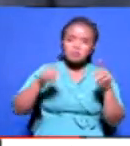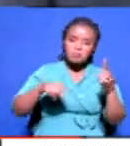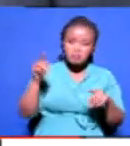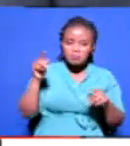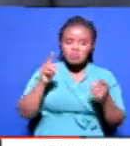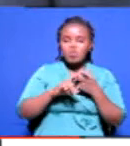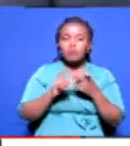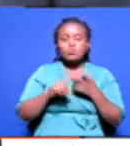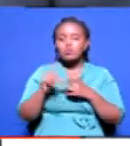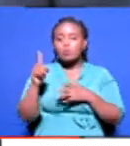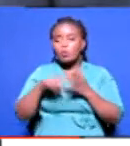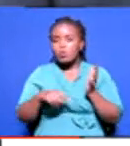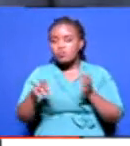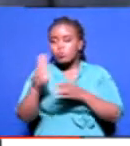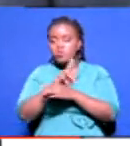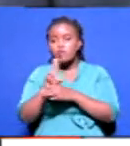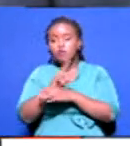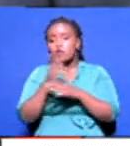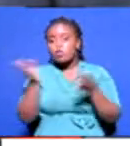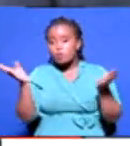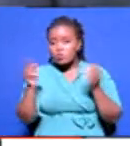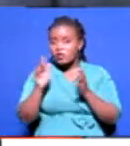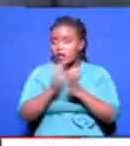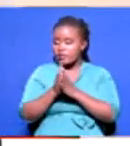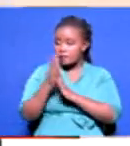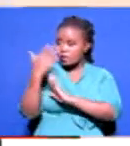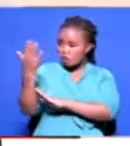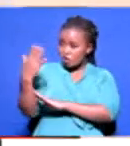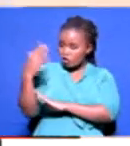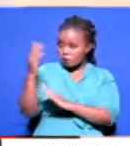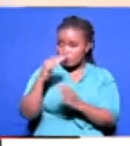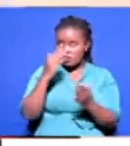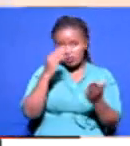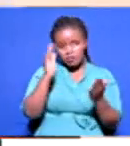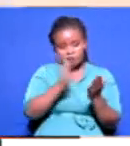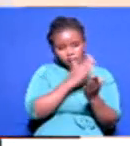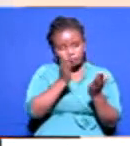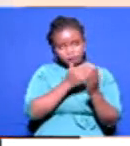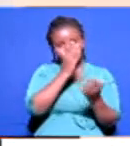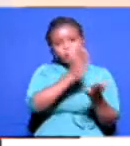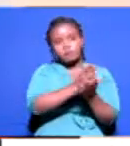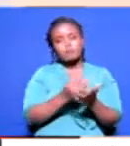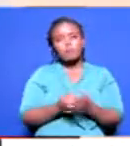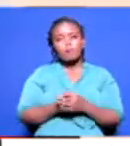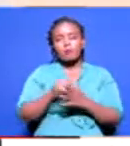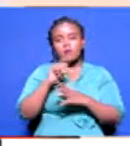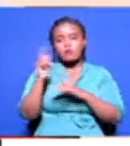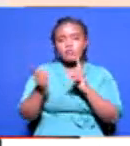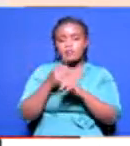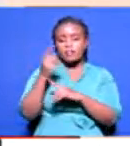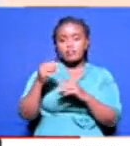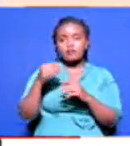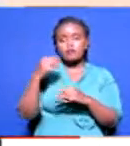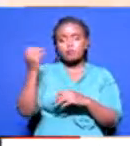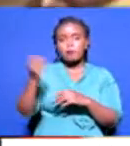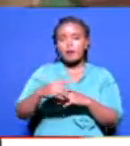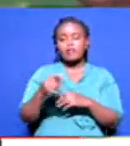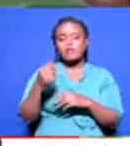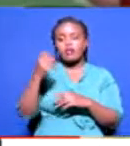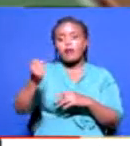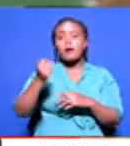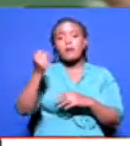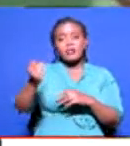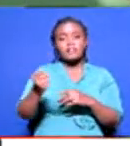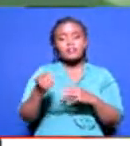that we use those documents to verify and indicate that. Effective beginning of this month, there's a likelihood that importers